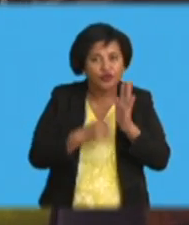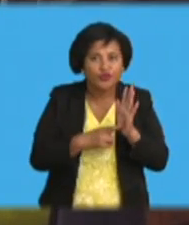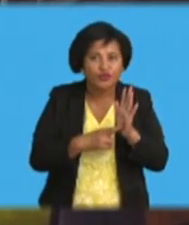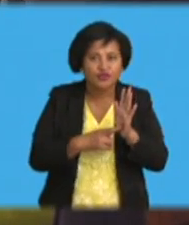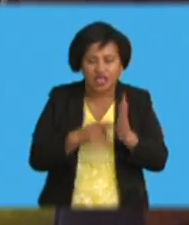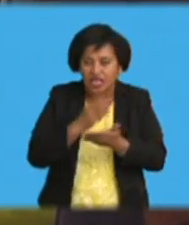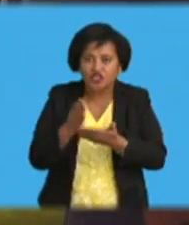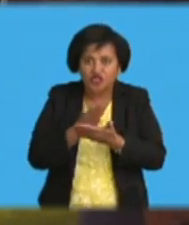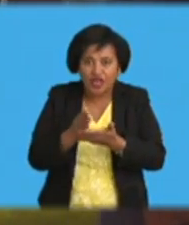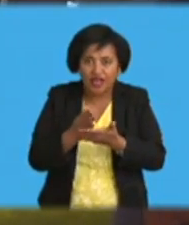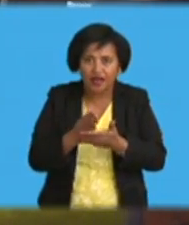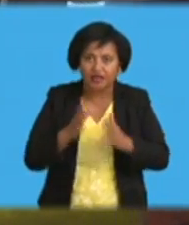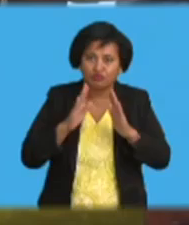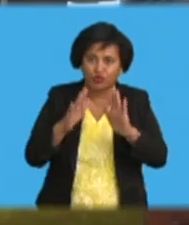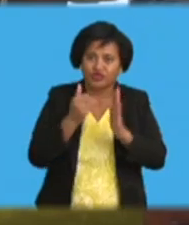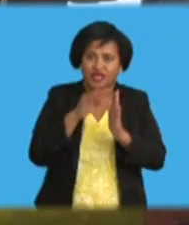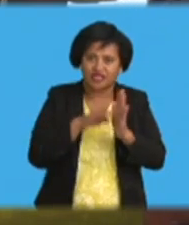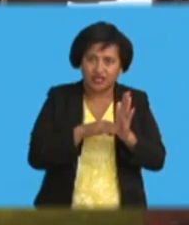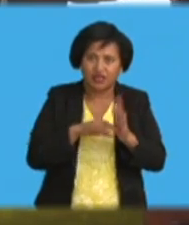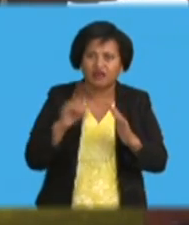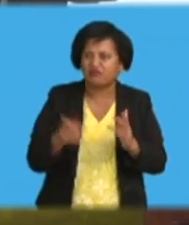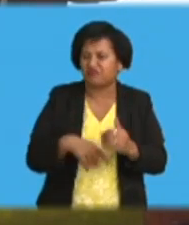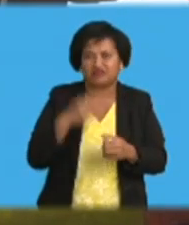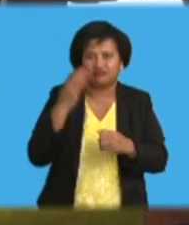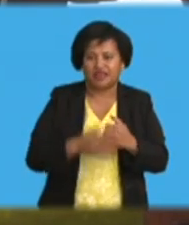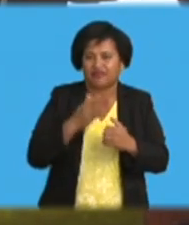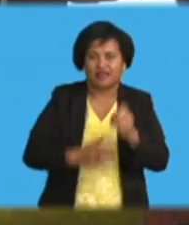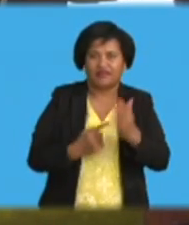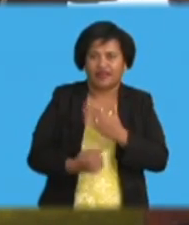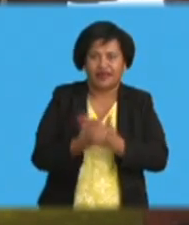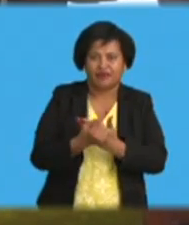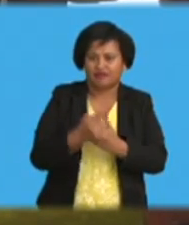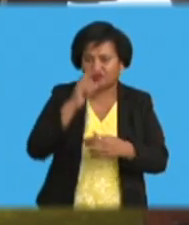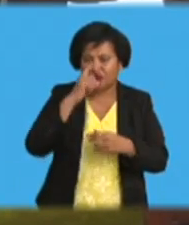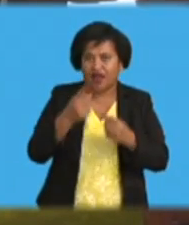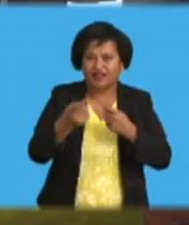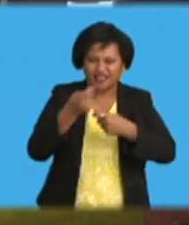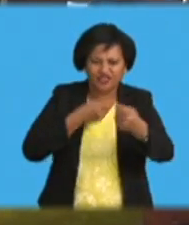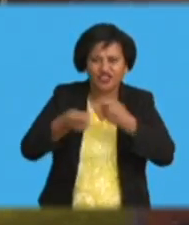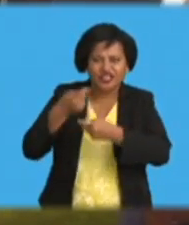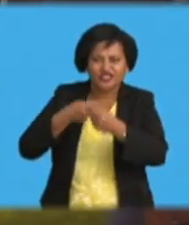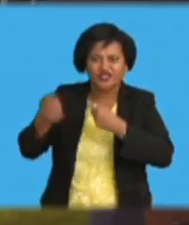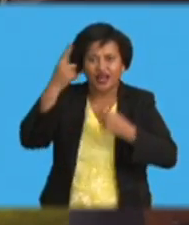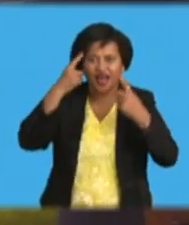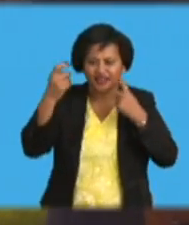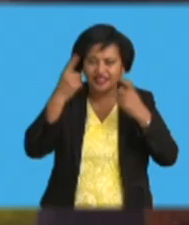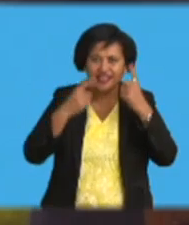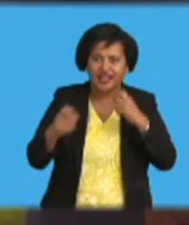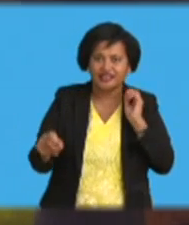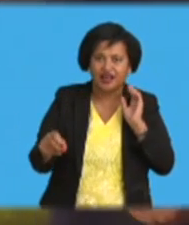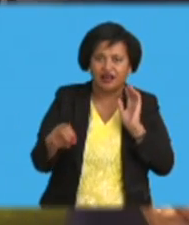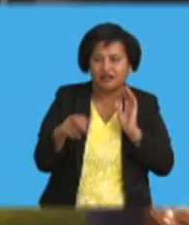the forum's agenda. Madam Speaker, that is hardly a free and open exchange of ideas. But again, we hear nothing but silence